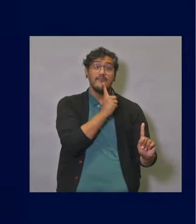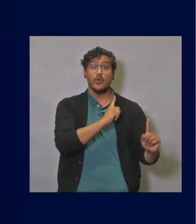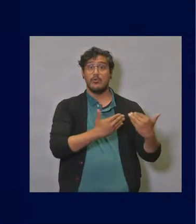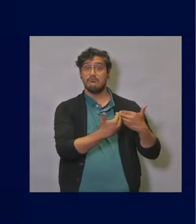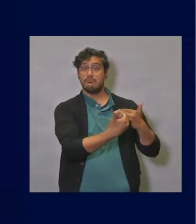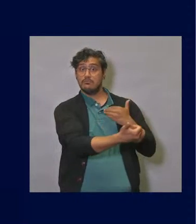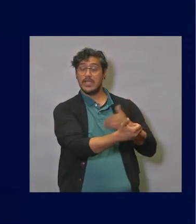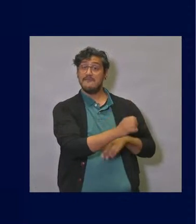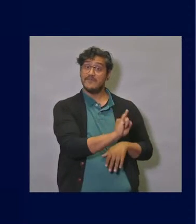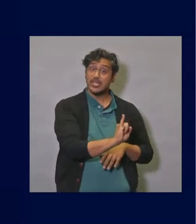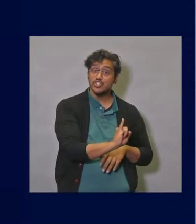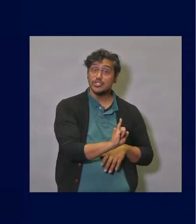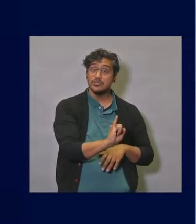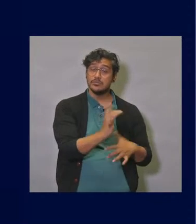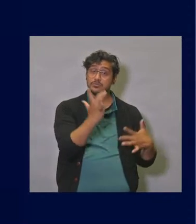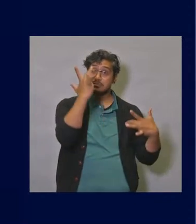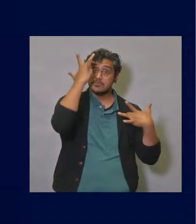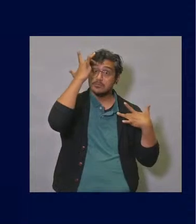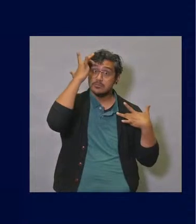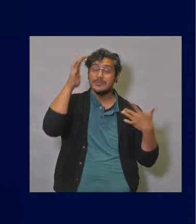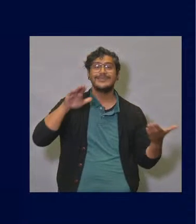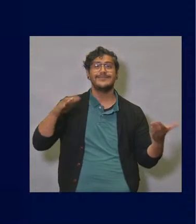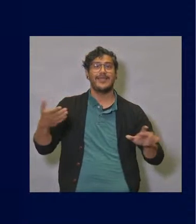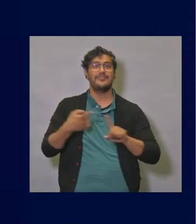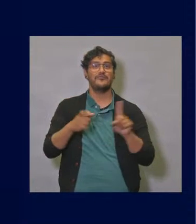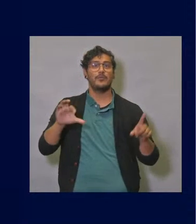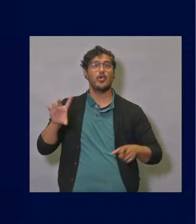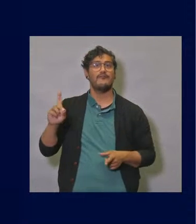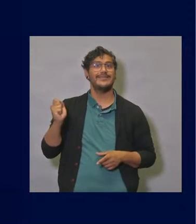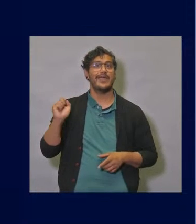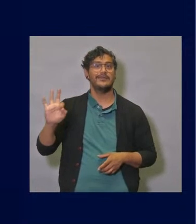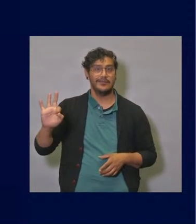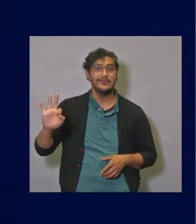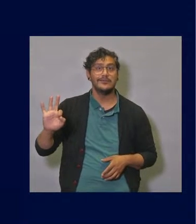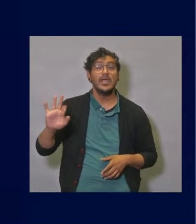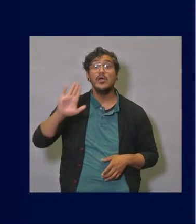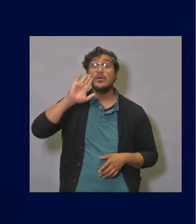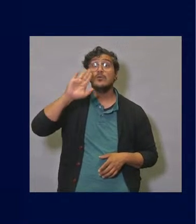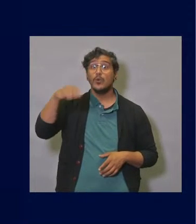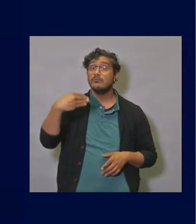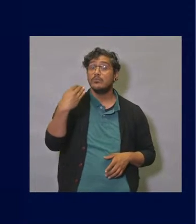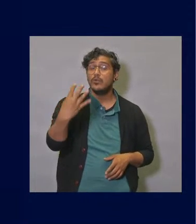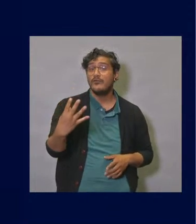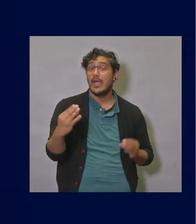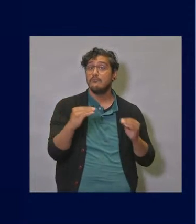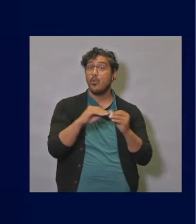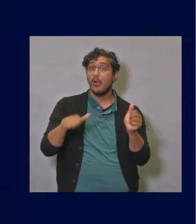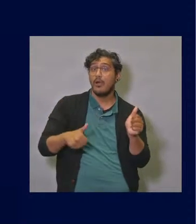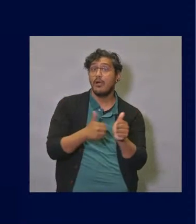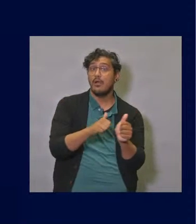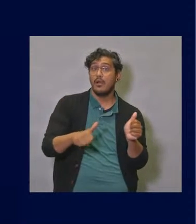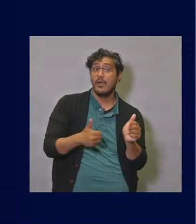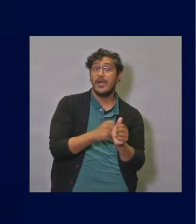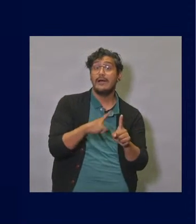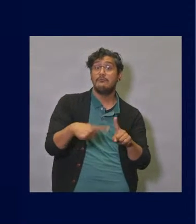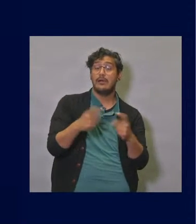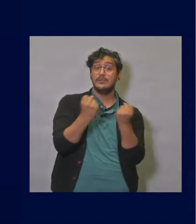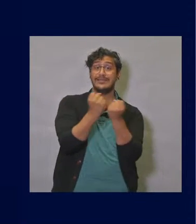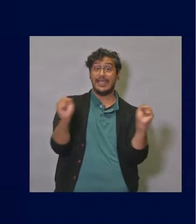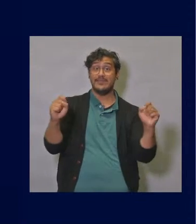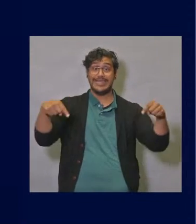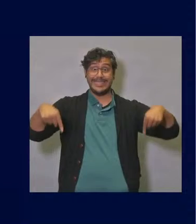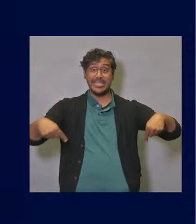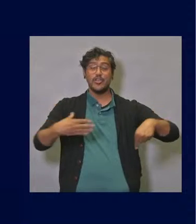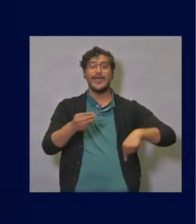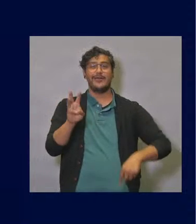serious illness, and death from COVID-19. We'll continue to provide updates about vaccine safety and efficacy here and on